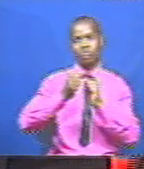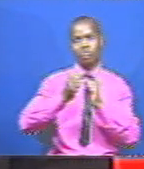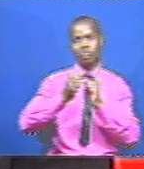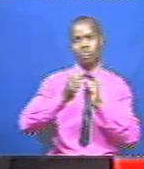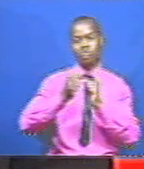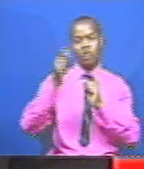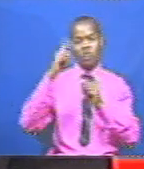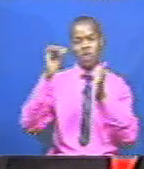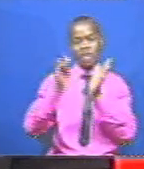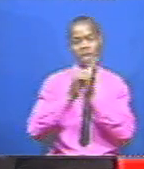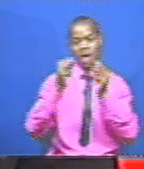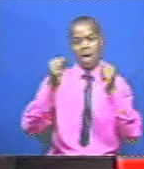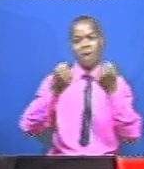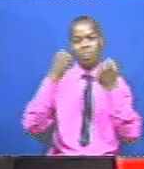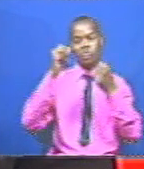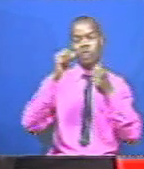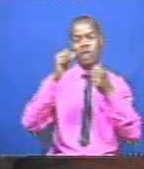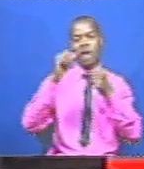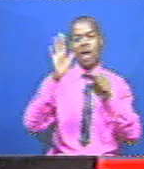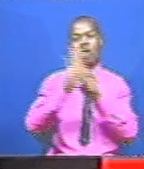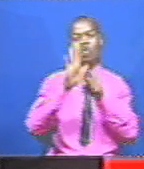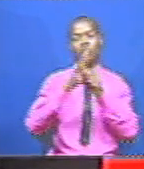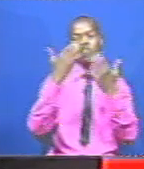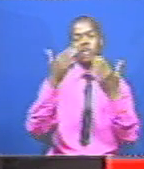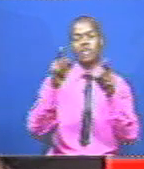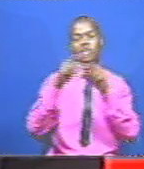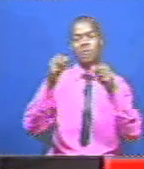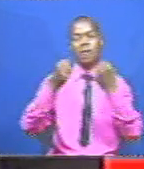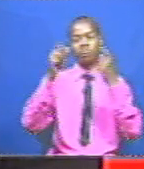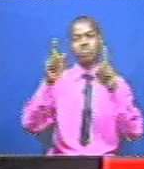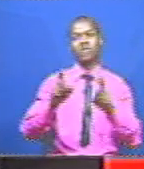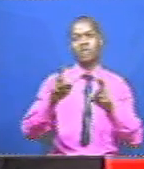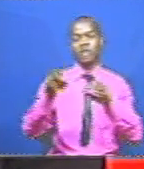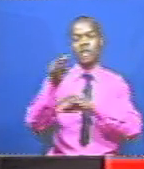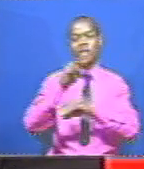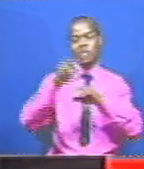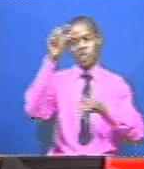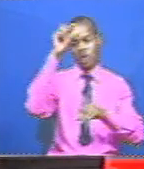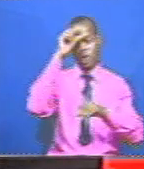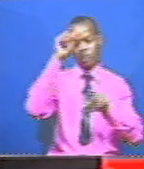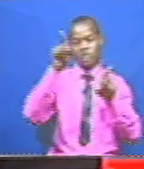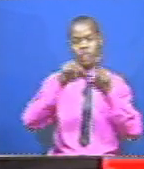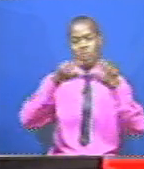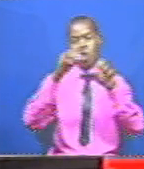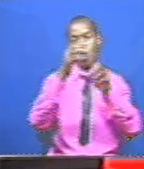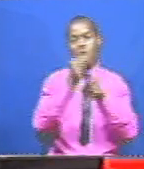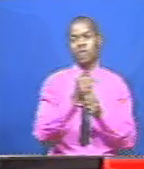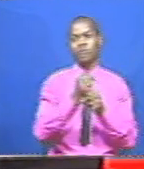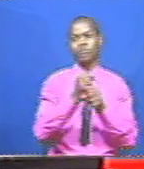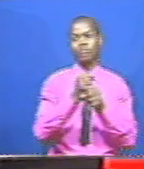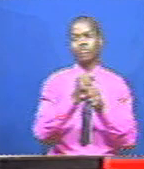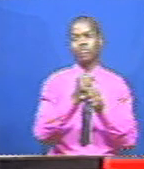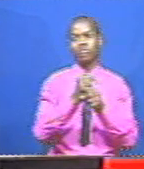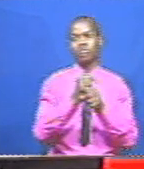for that to happen, a lot of things also need to happen at the national end. The national government is still holding on.